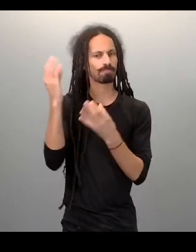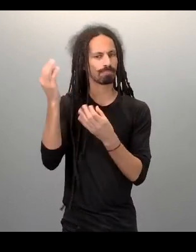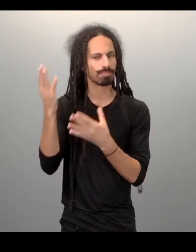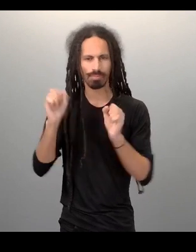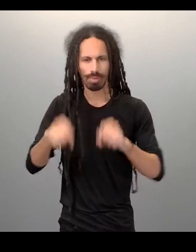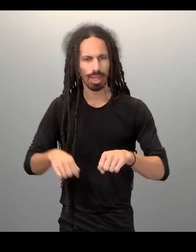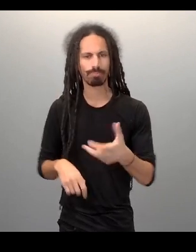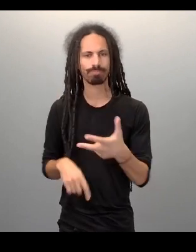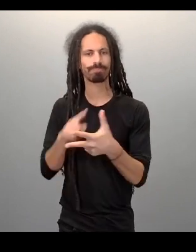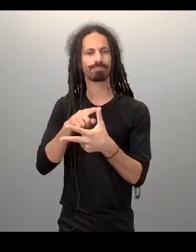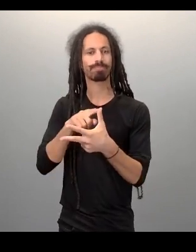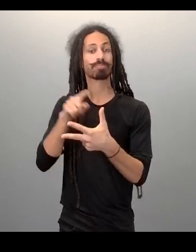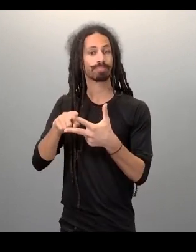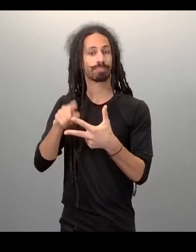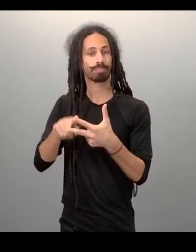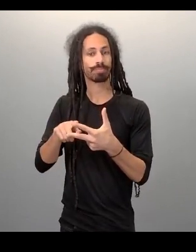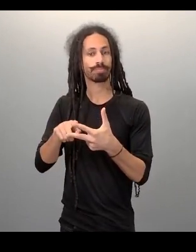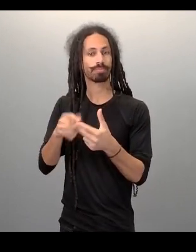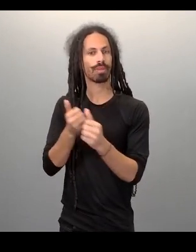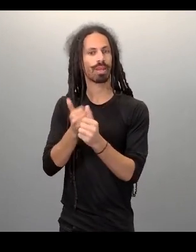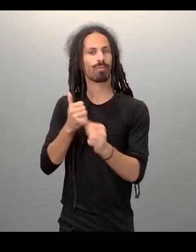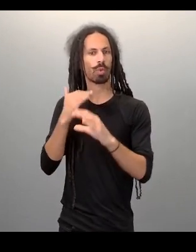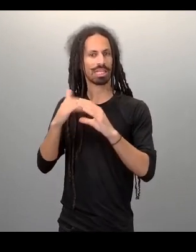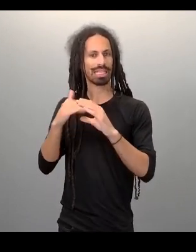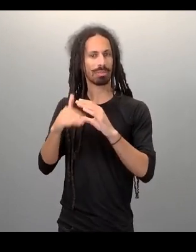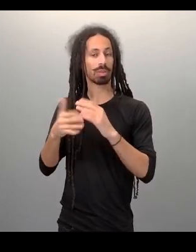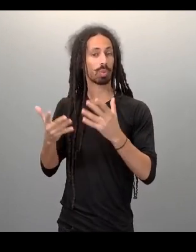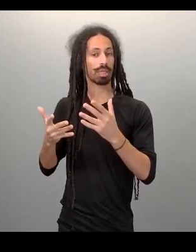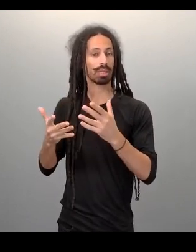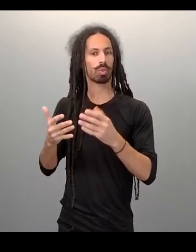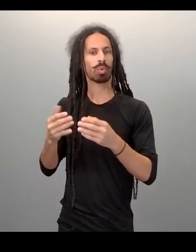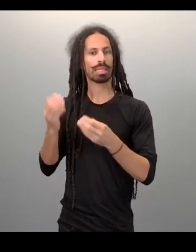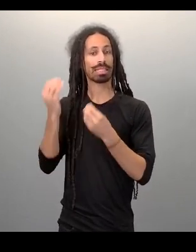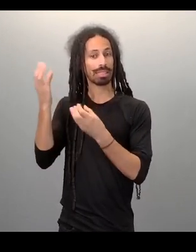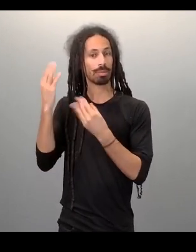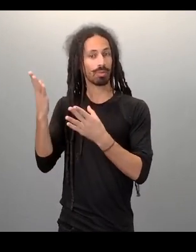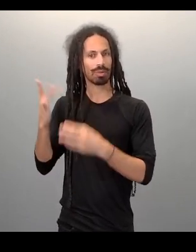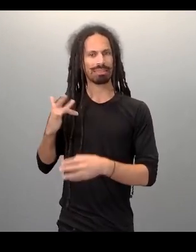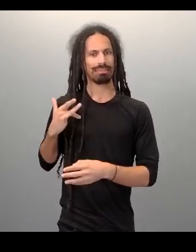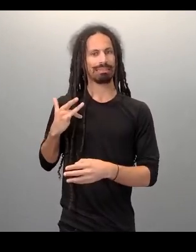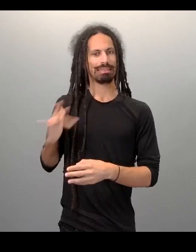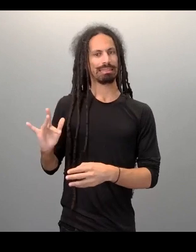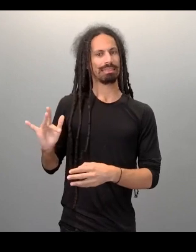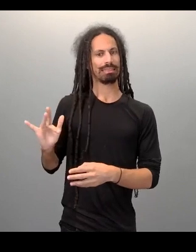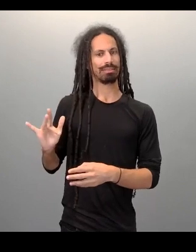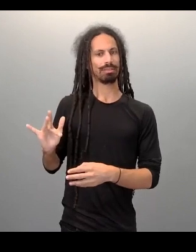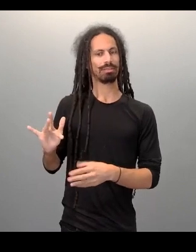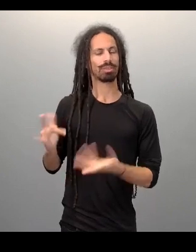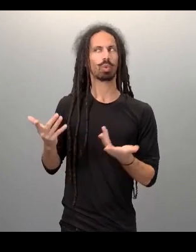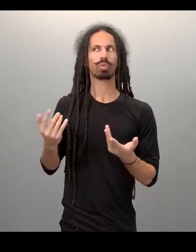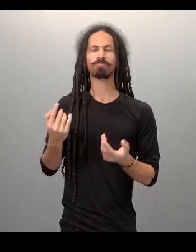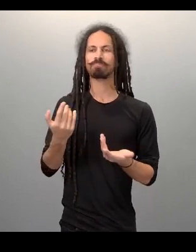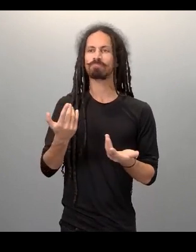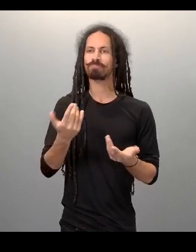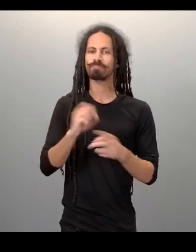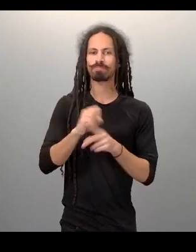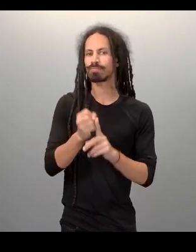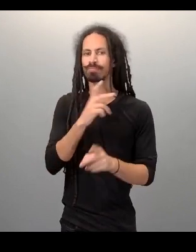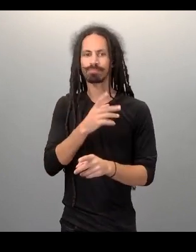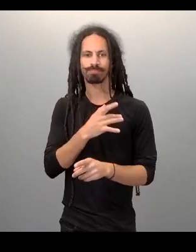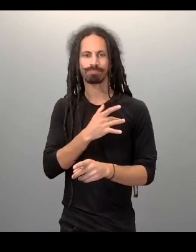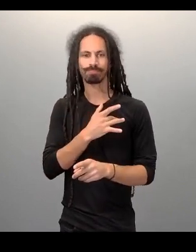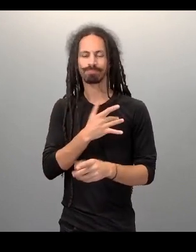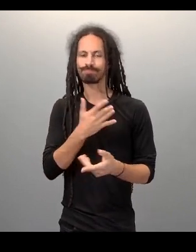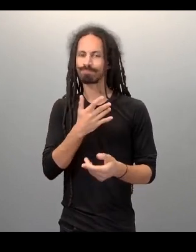two, you want to avoid email when the message is sensitive. So if it's something personal or